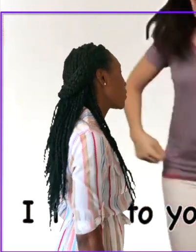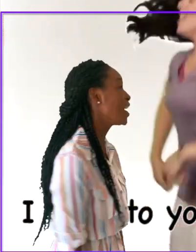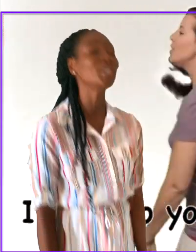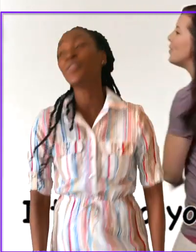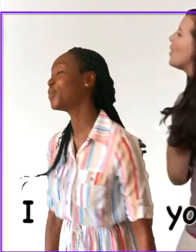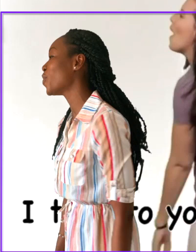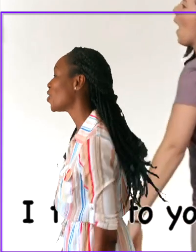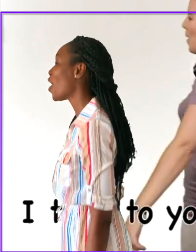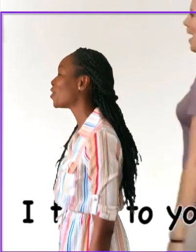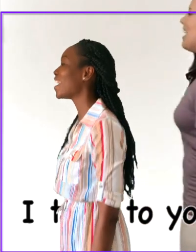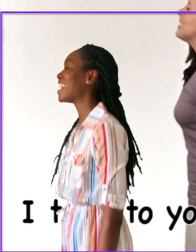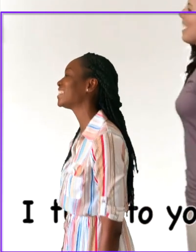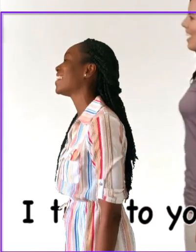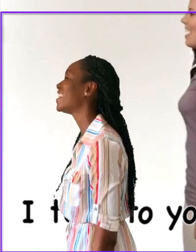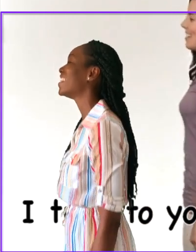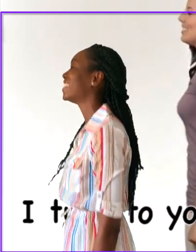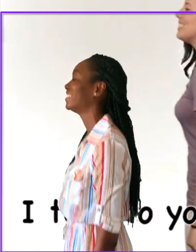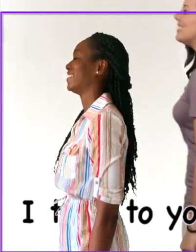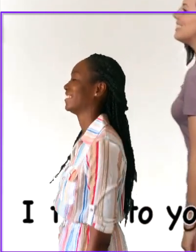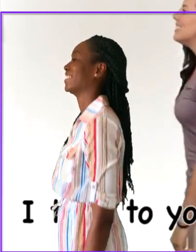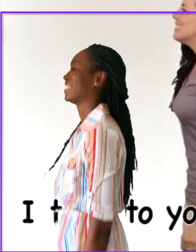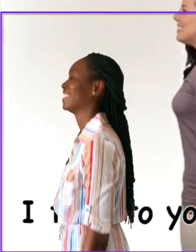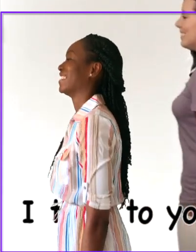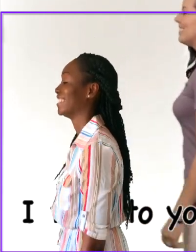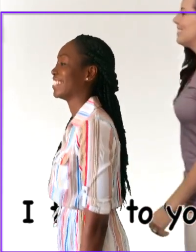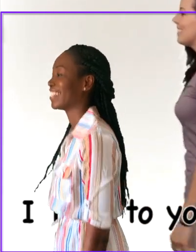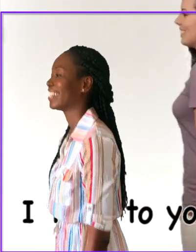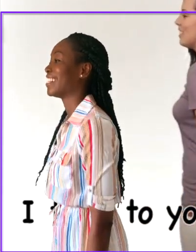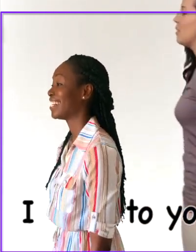to you, and you were always there.